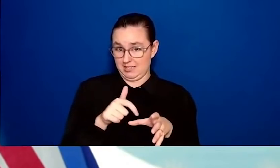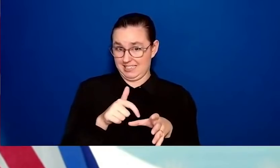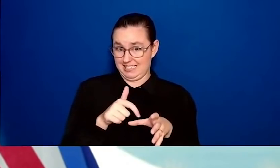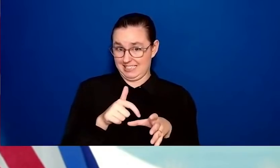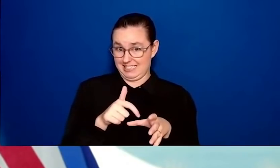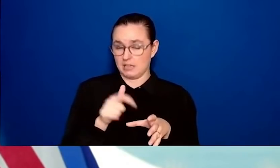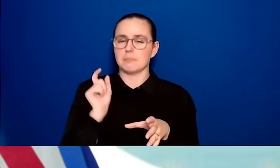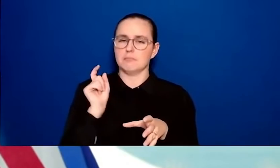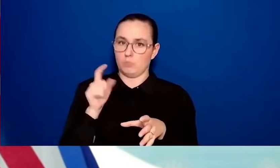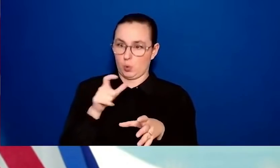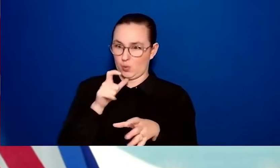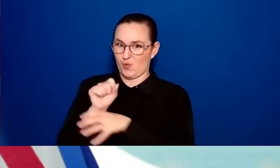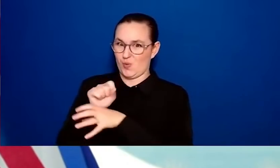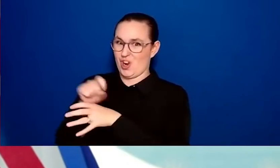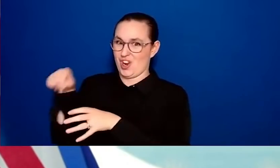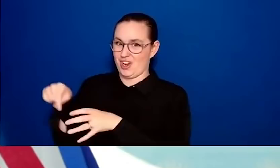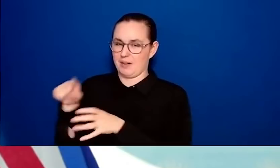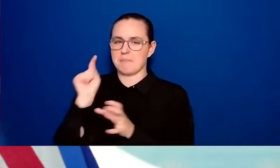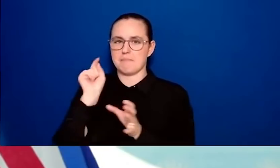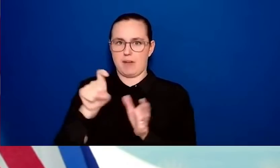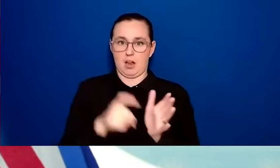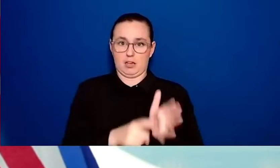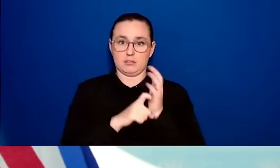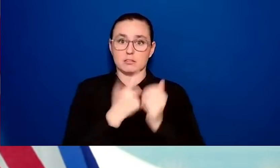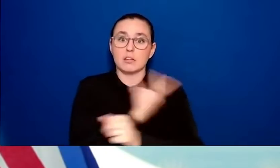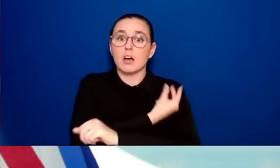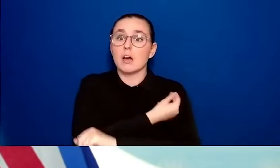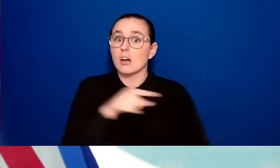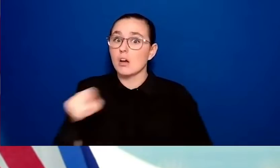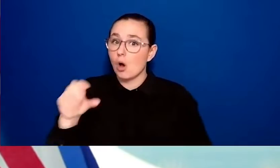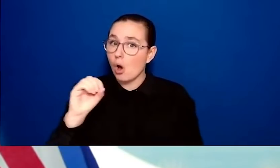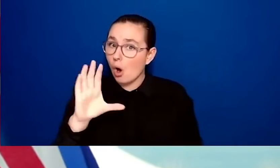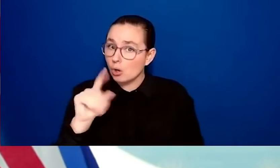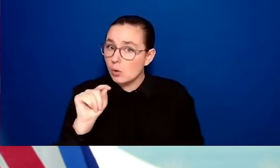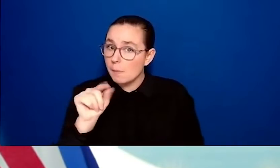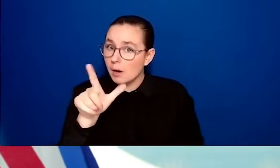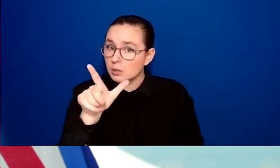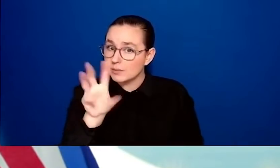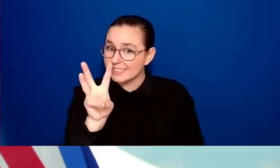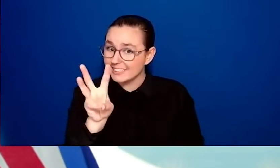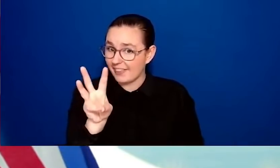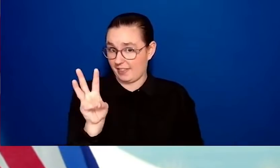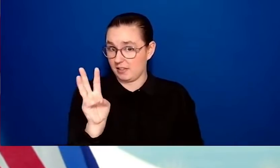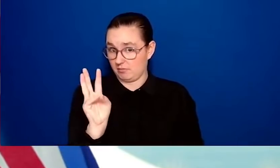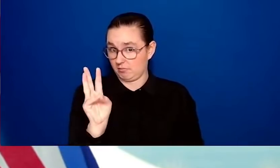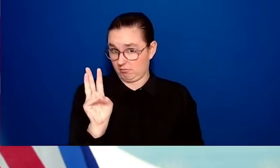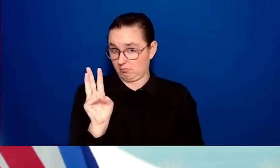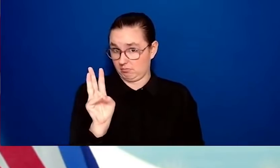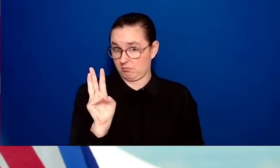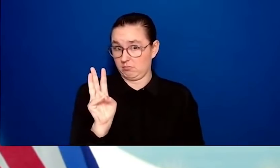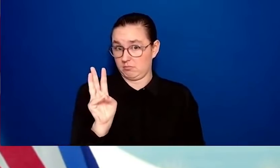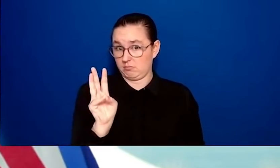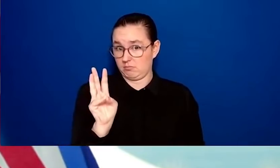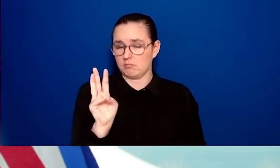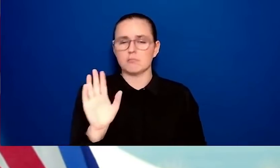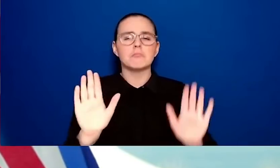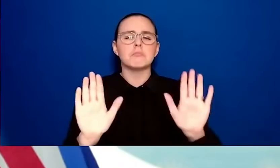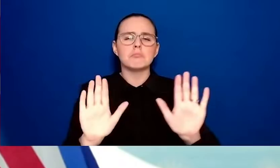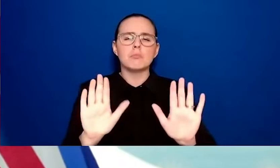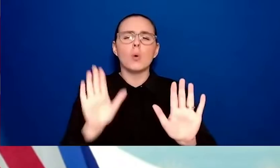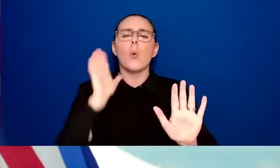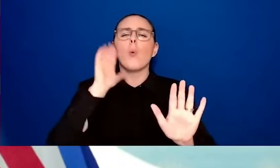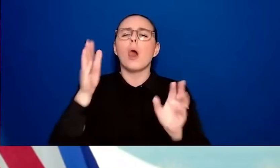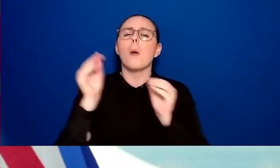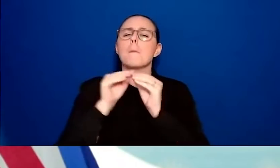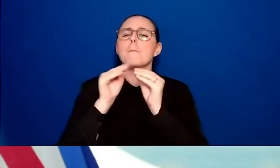response to the earlier question, I'm trying to remember who it was. We'll get the full numbers across health authorities. Remember that the Fraser Health